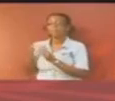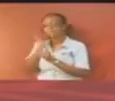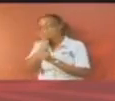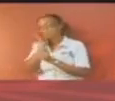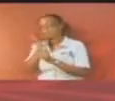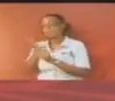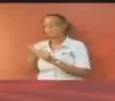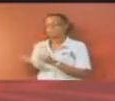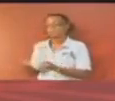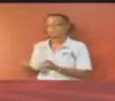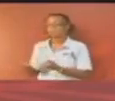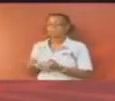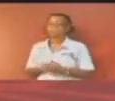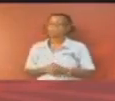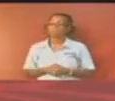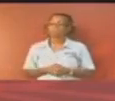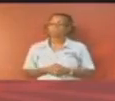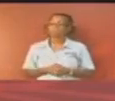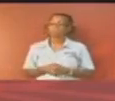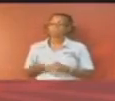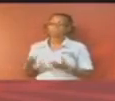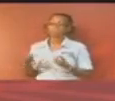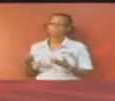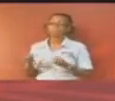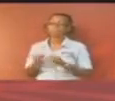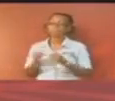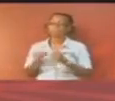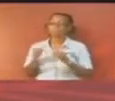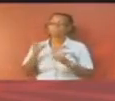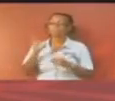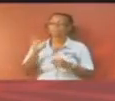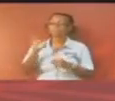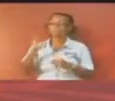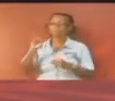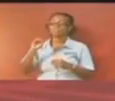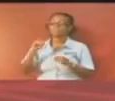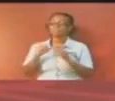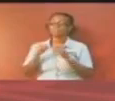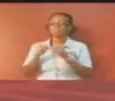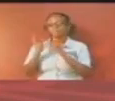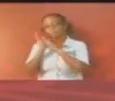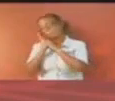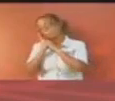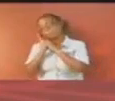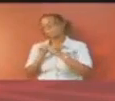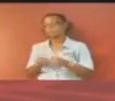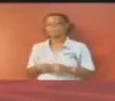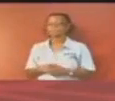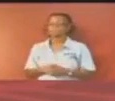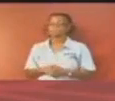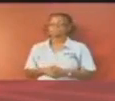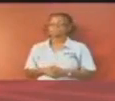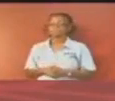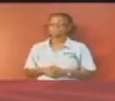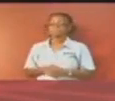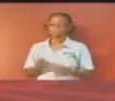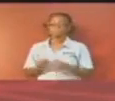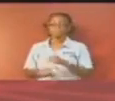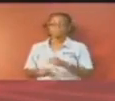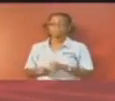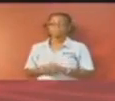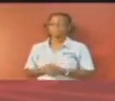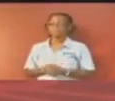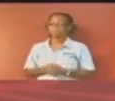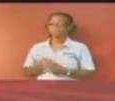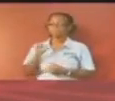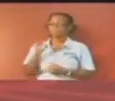the weekend by 90, and they are as follows. At the Davis step-down facility, 50